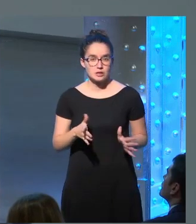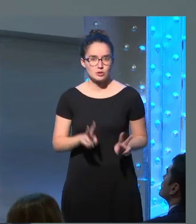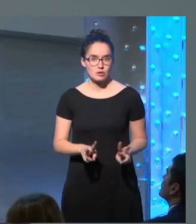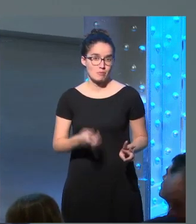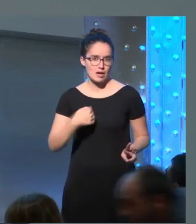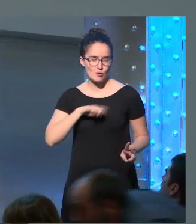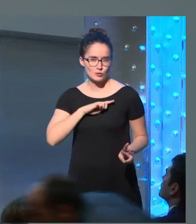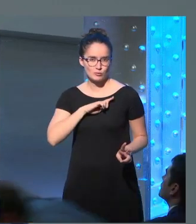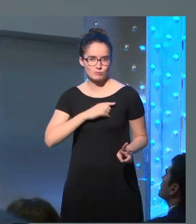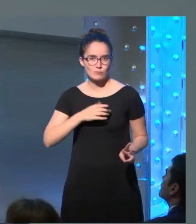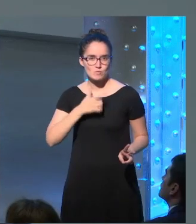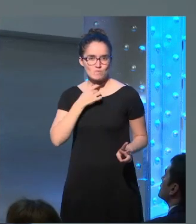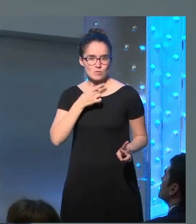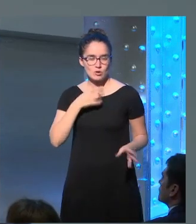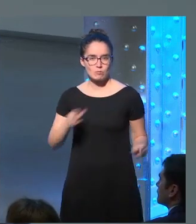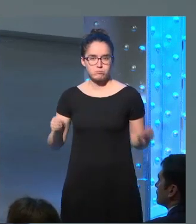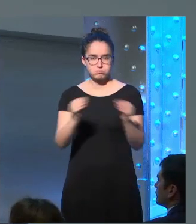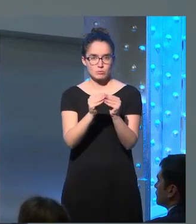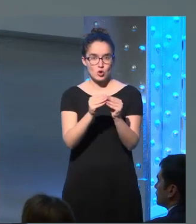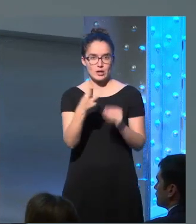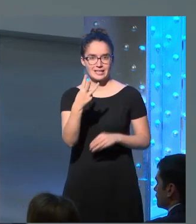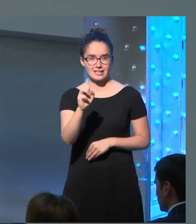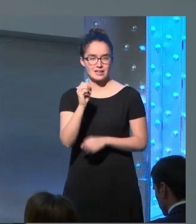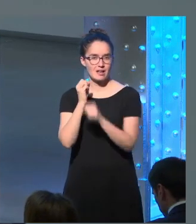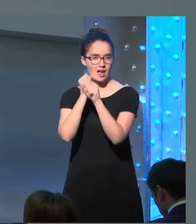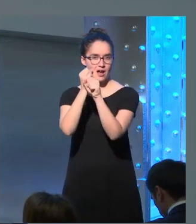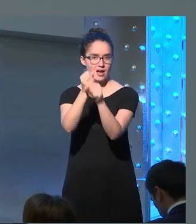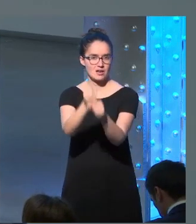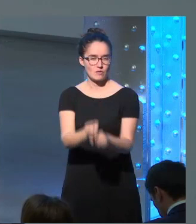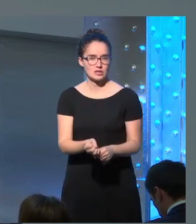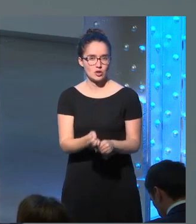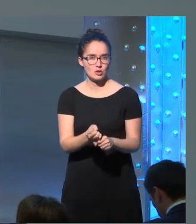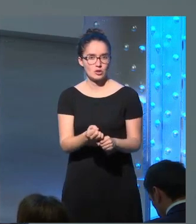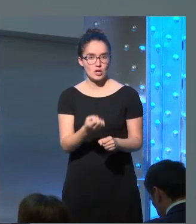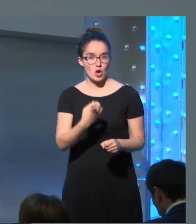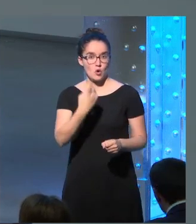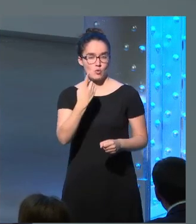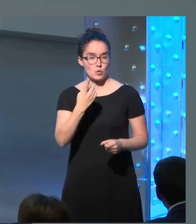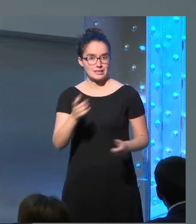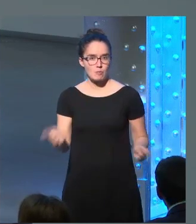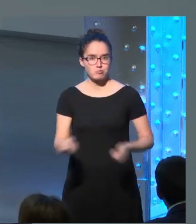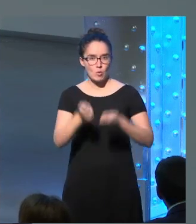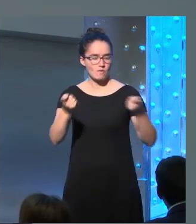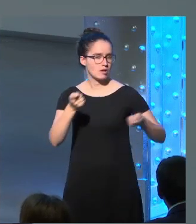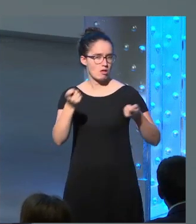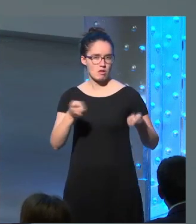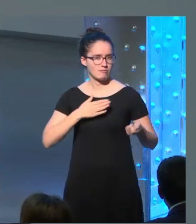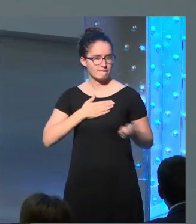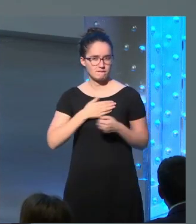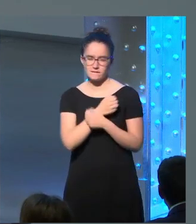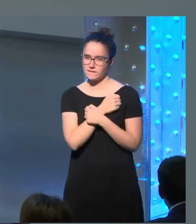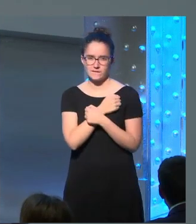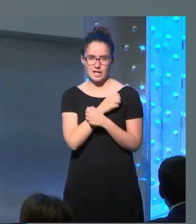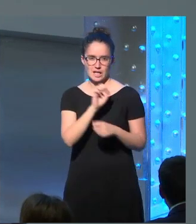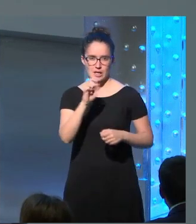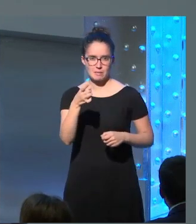that there is really an anecdote that it coincides with the 30th anniversary of one of our